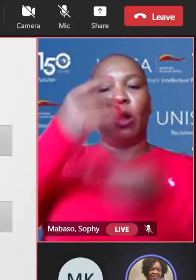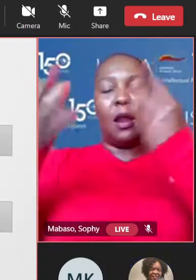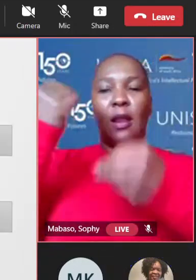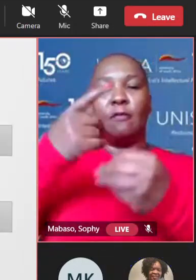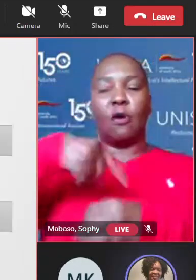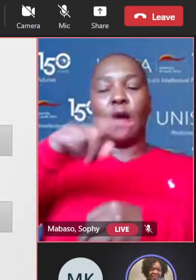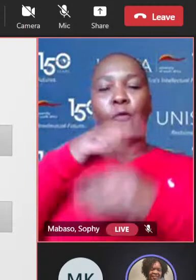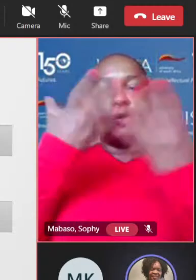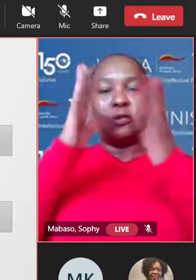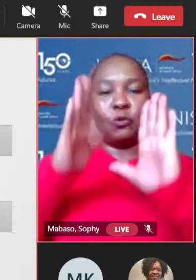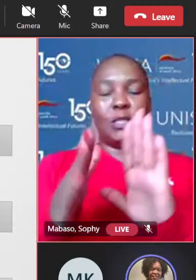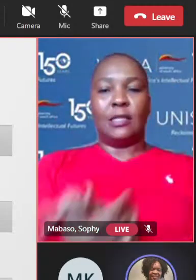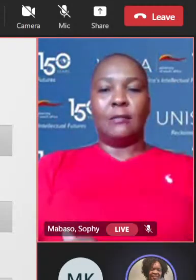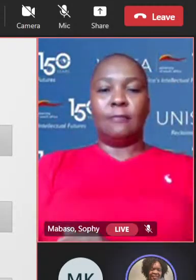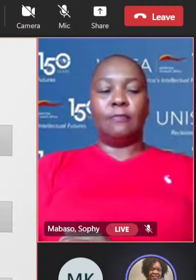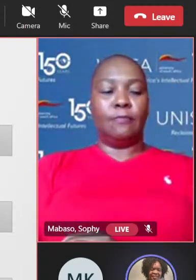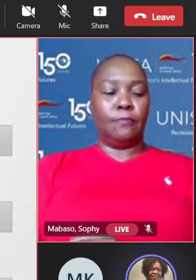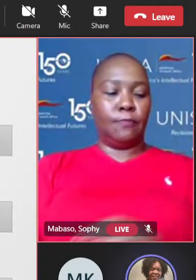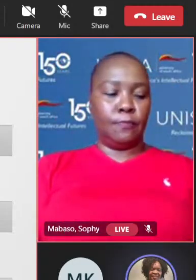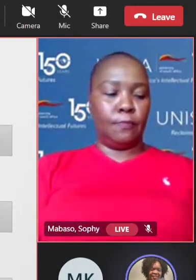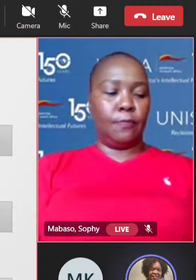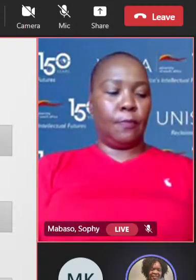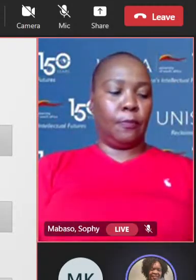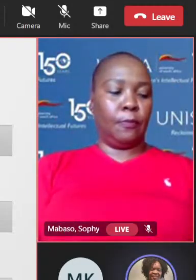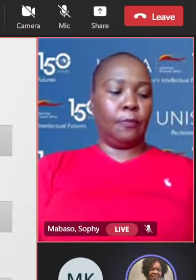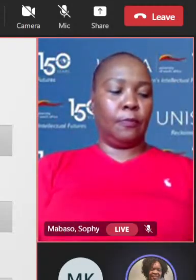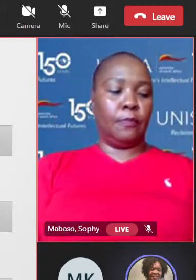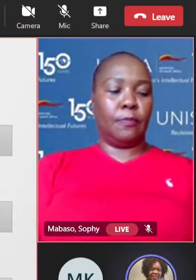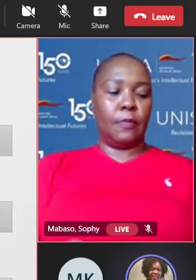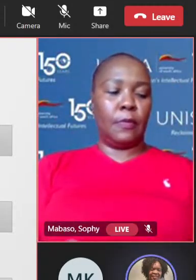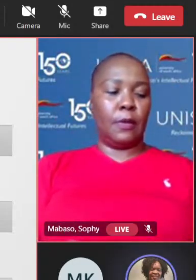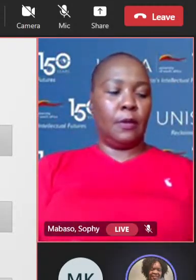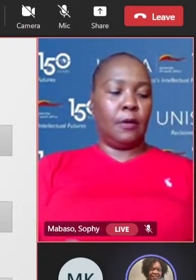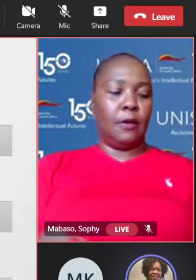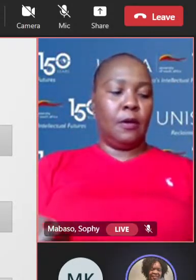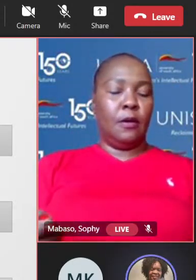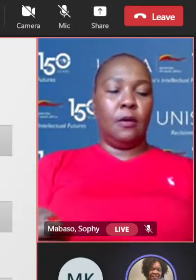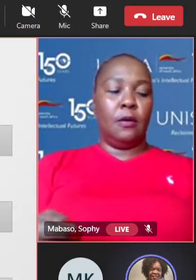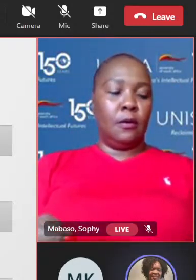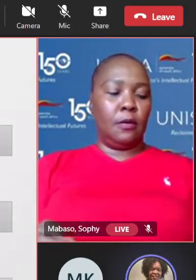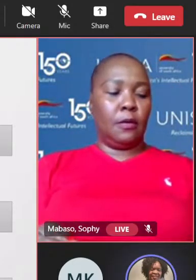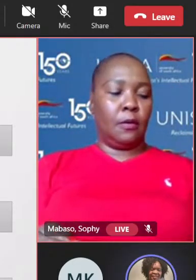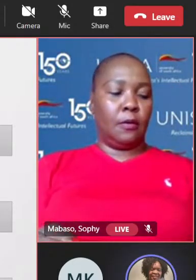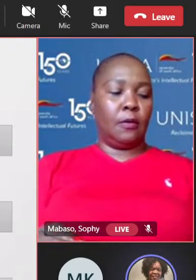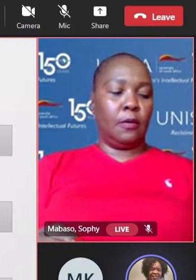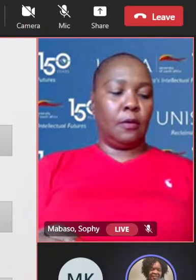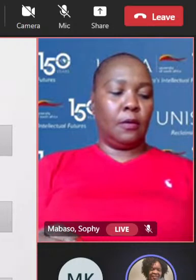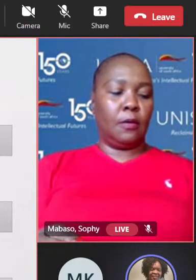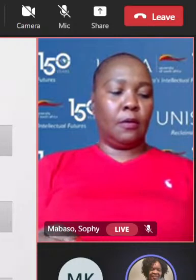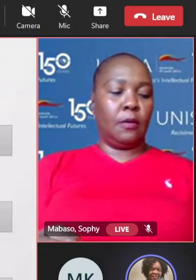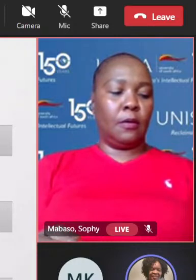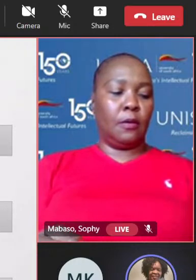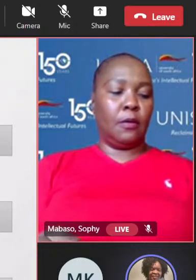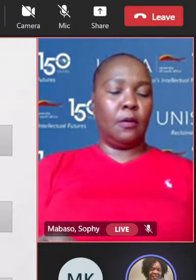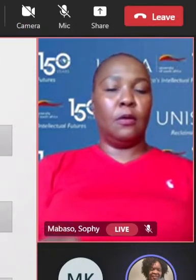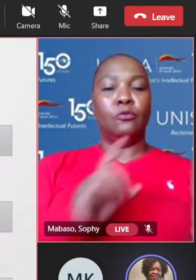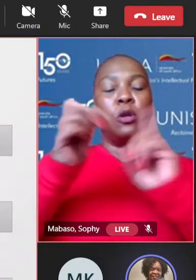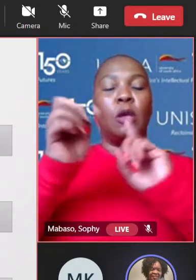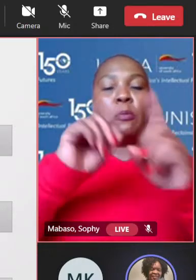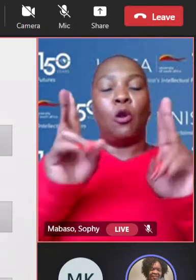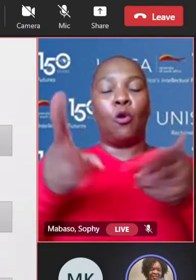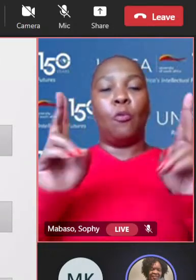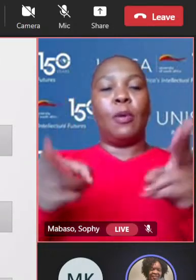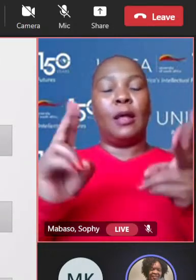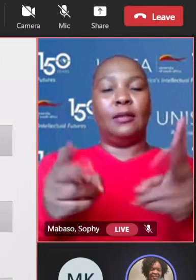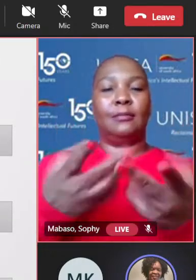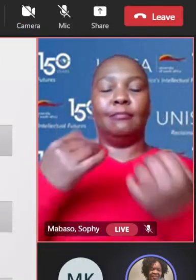So for formative assessment, we're talking about the normal assignment, which mostly is file